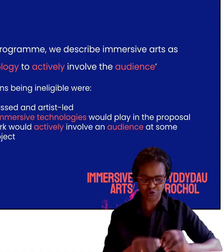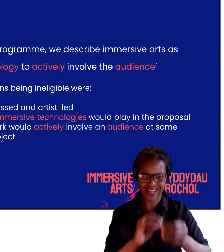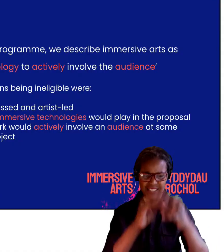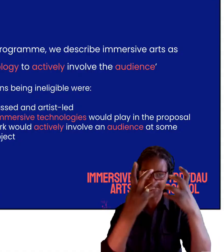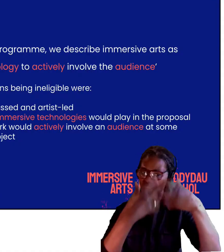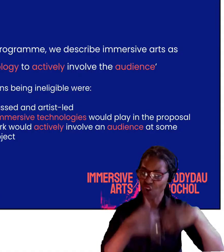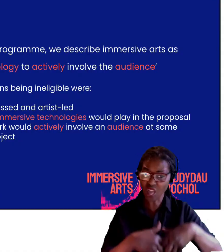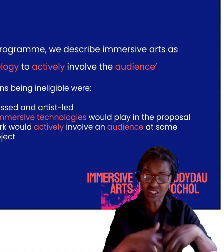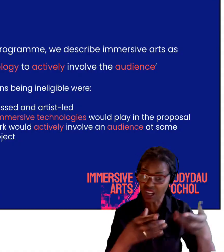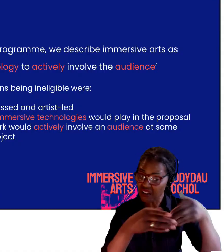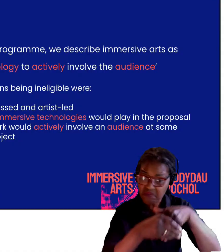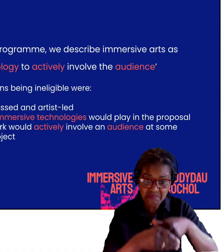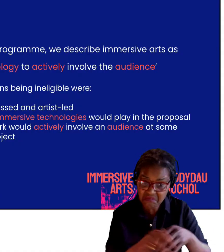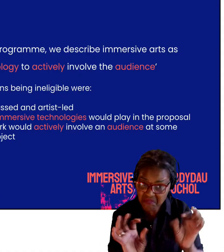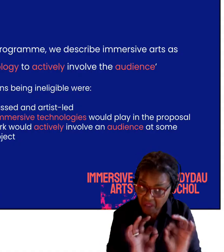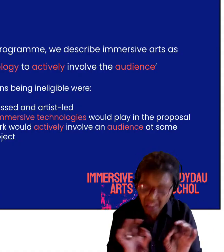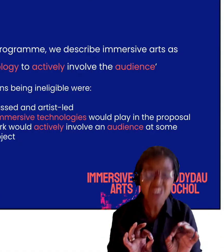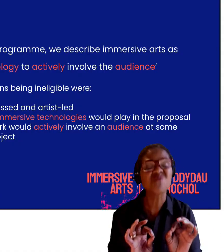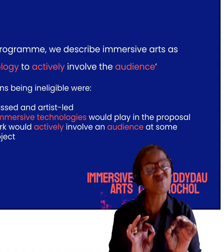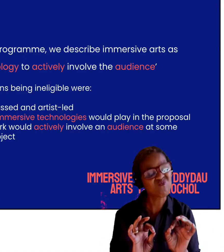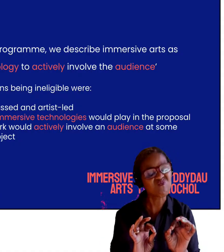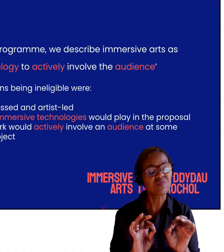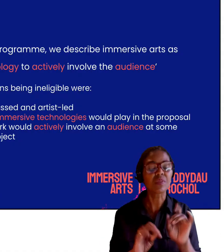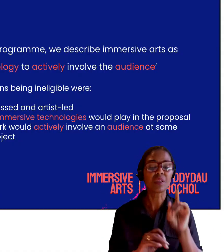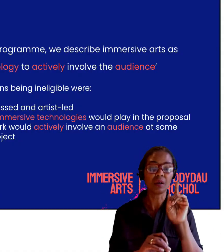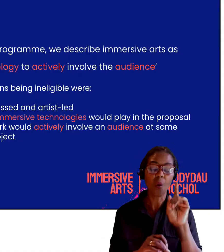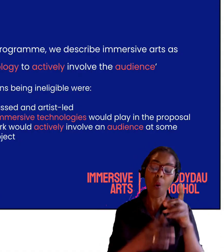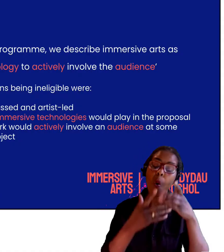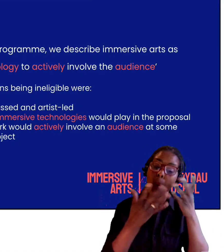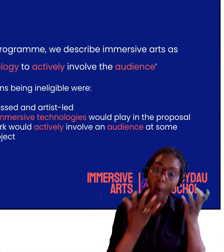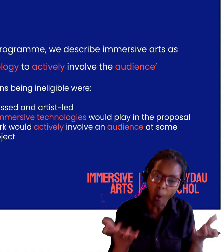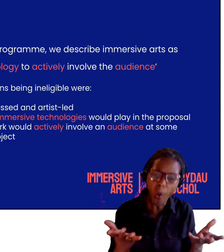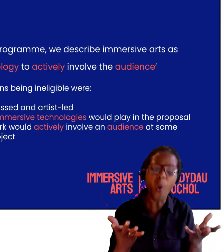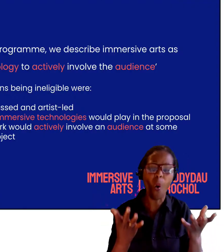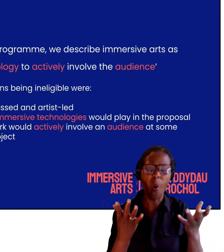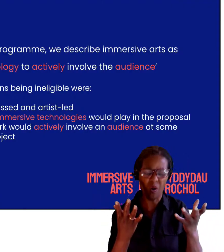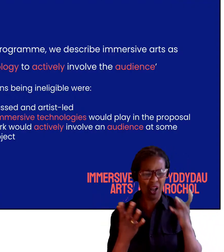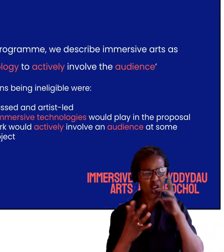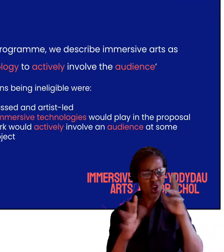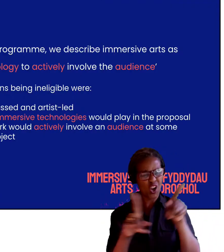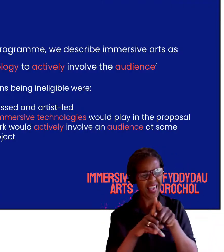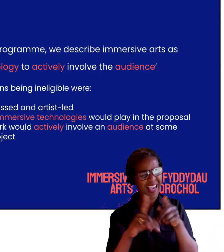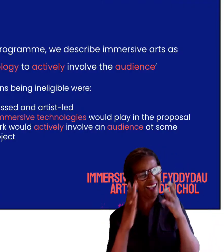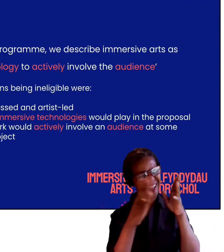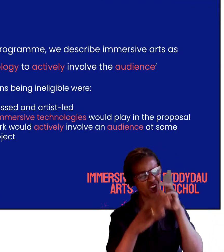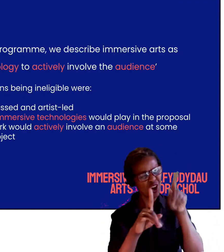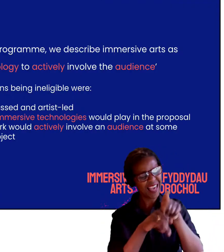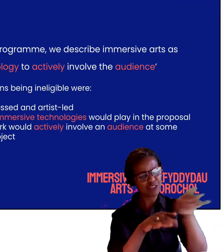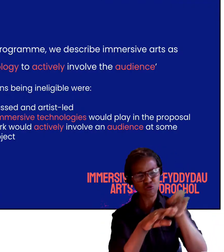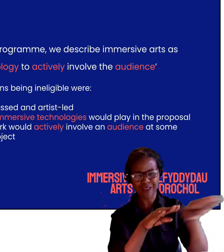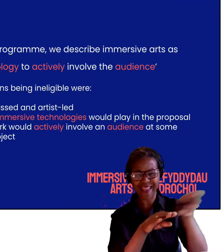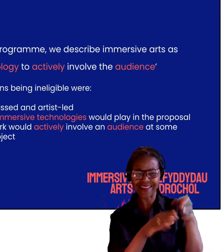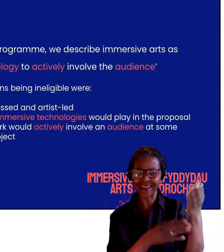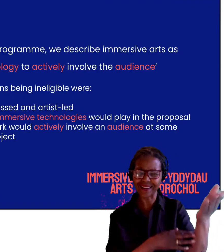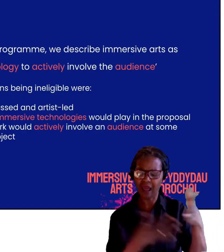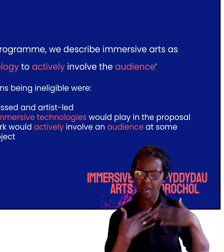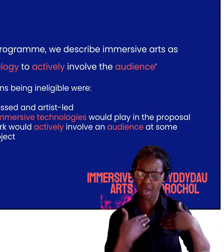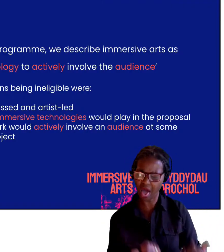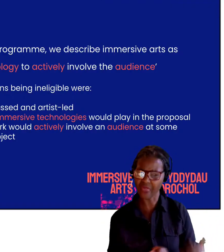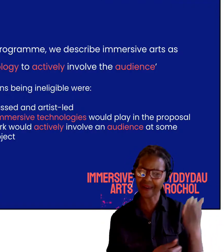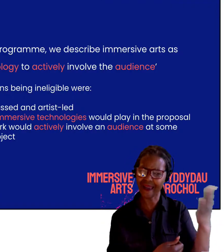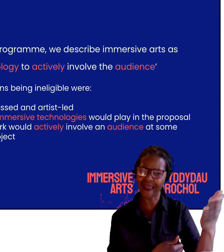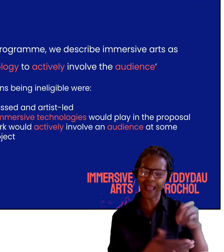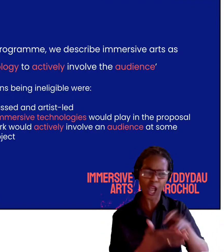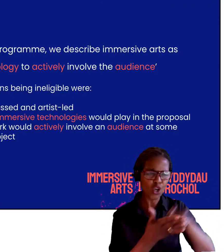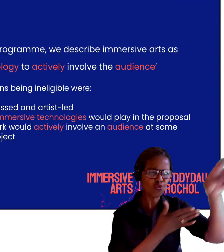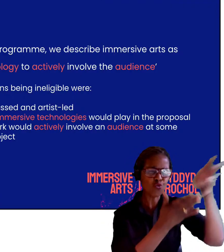as the lead, or if they were primarily rooted in other sectors, such as training, healthcare, tourism,